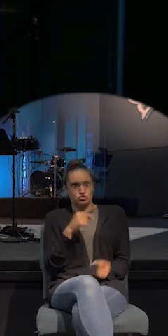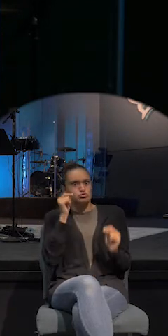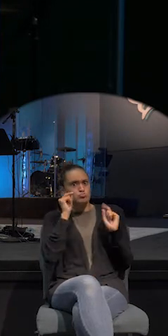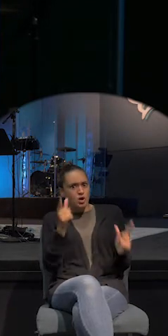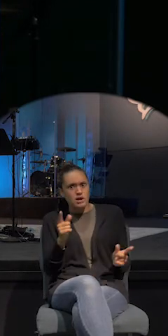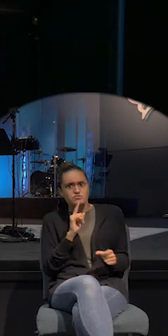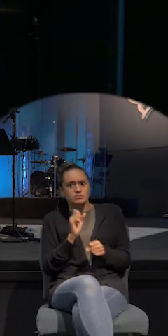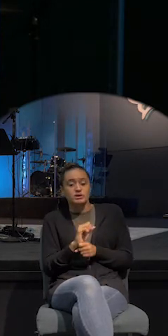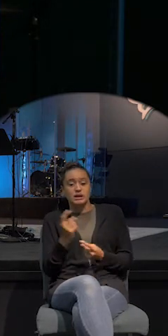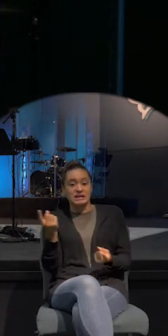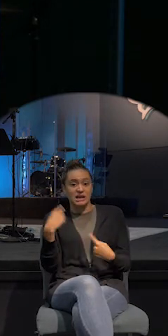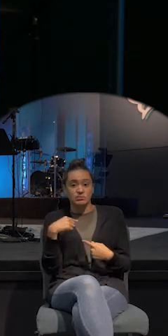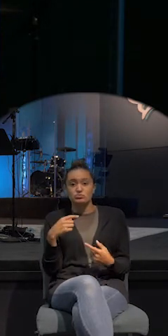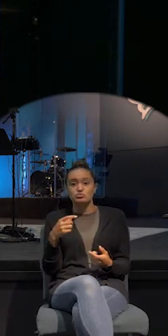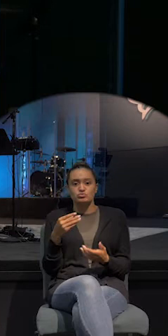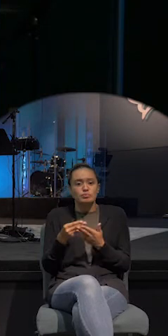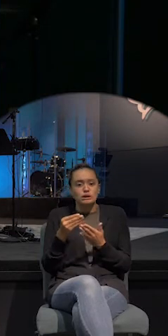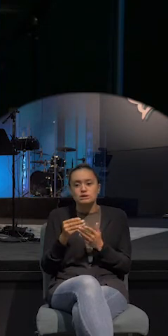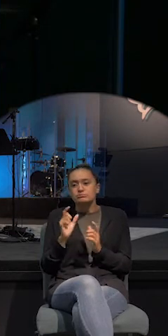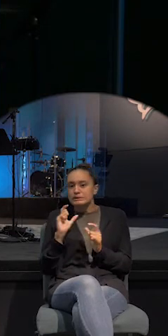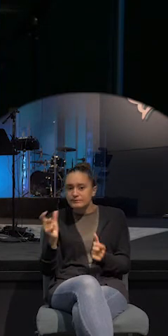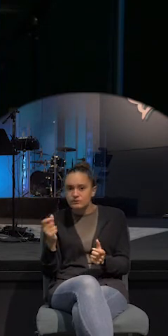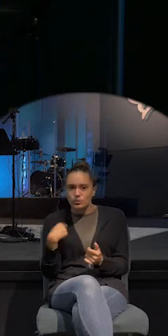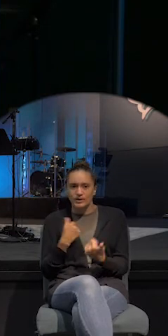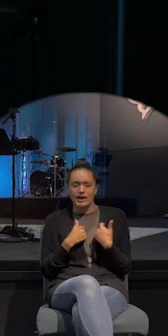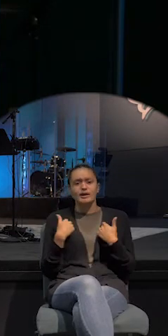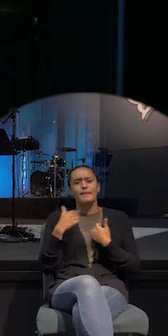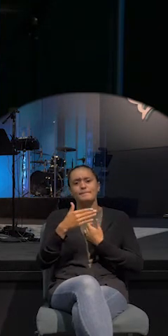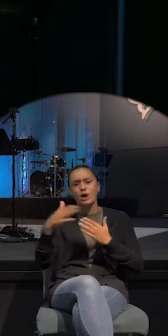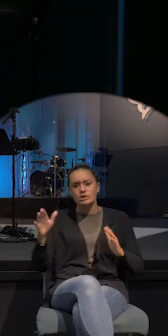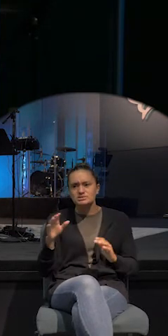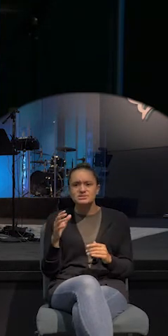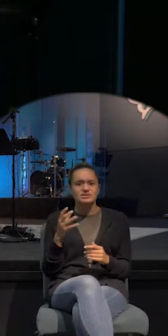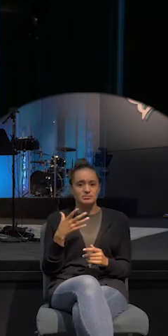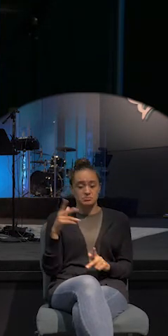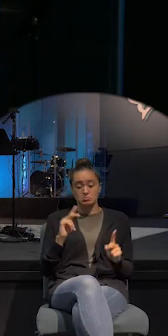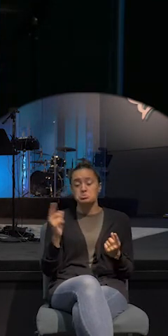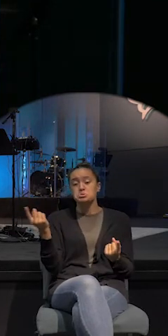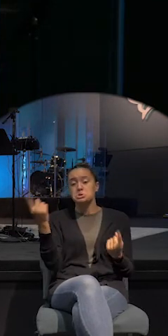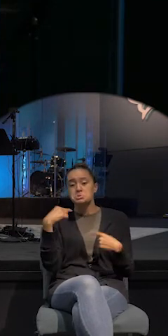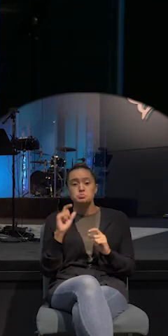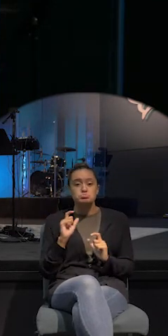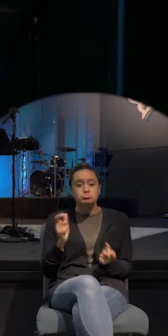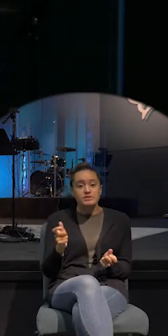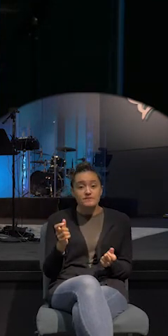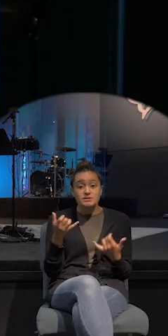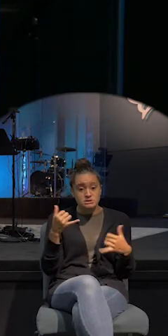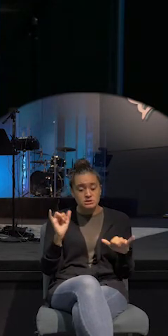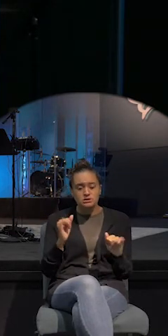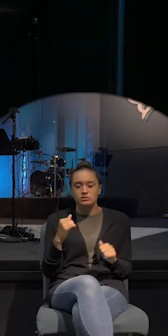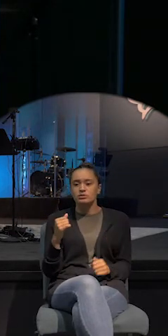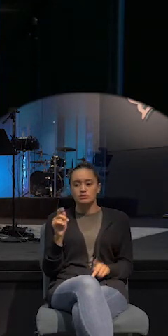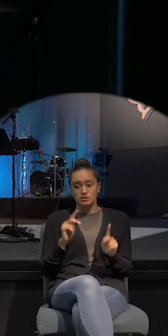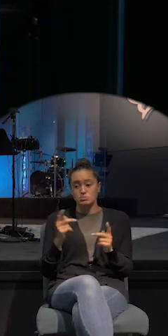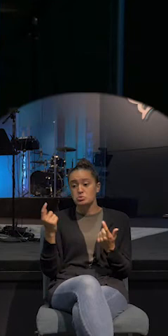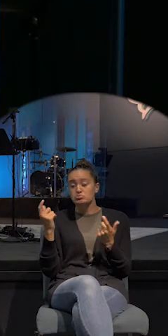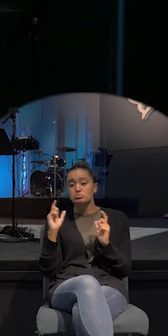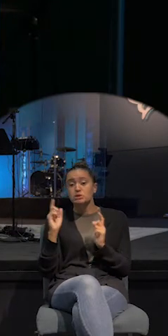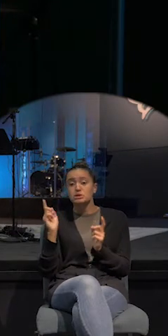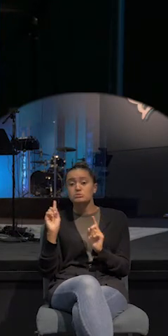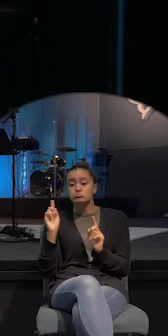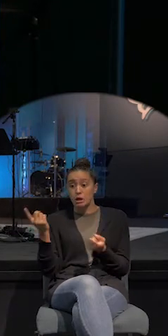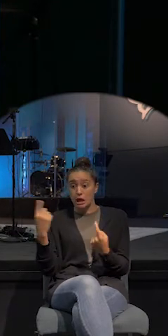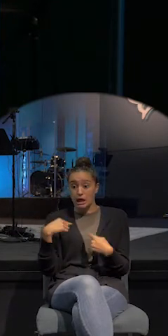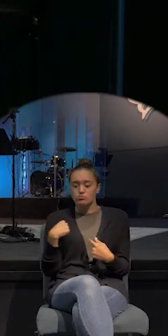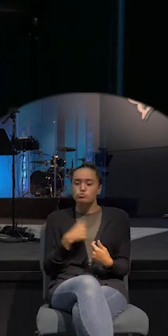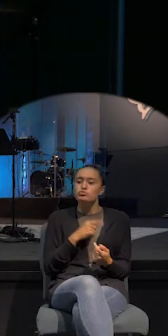would actually come to give their gifts. We had agape boxes out, and the people came to give their gifts. And when they came, we had opportunity to visit with